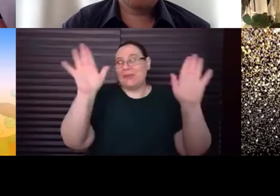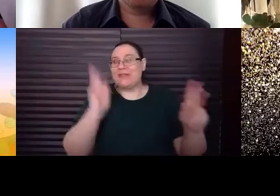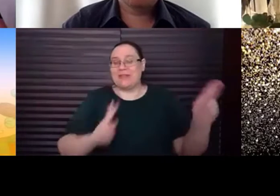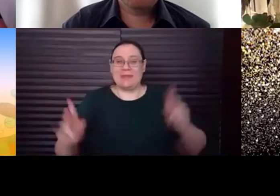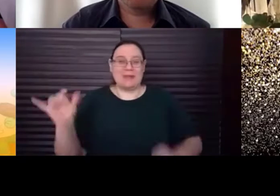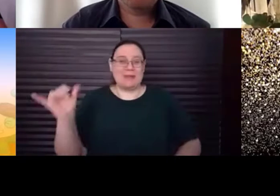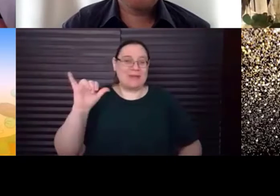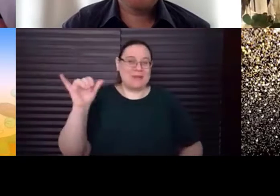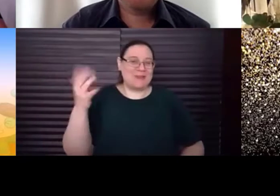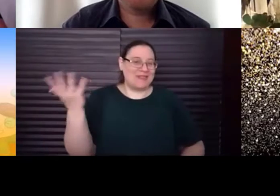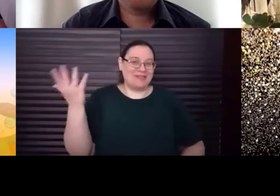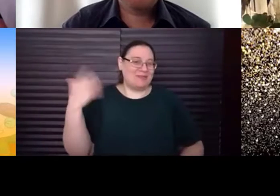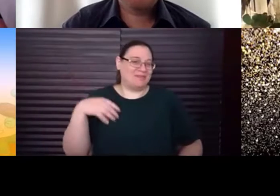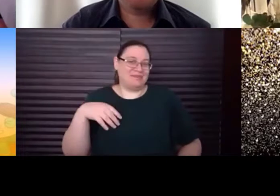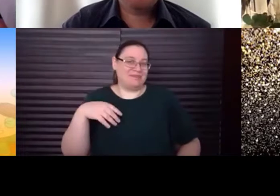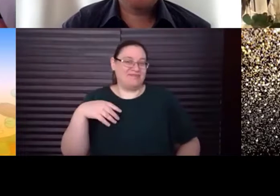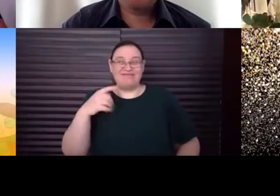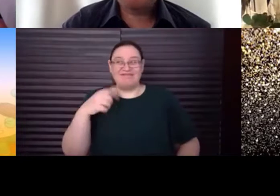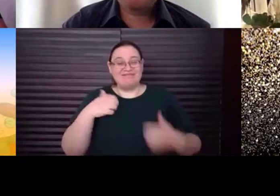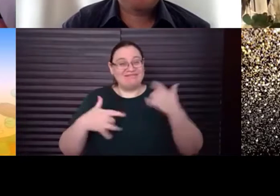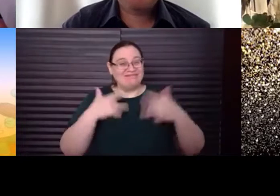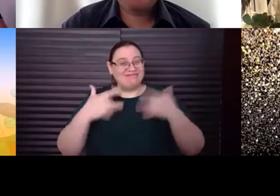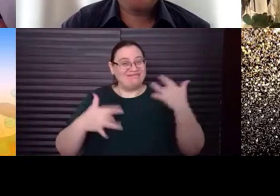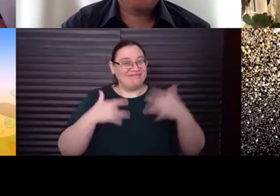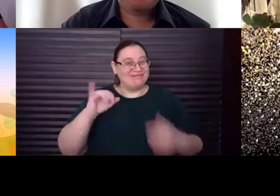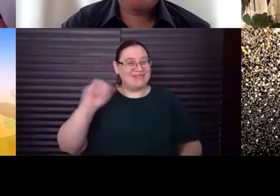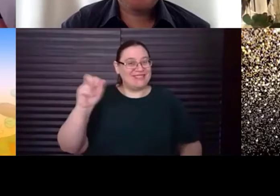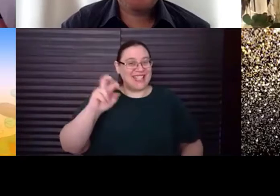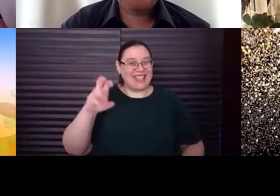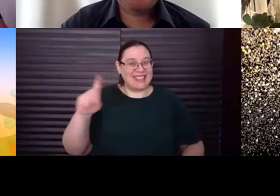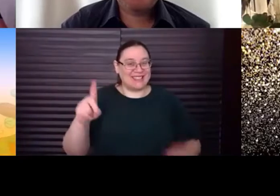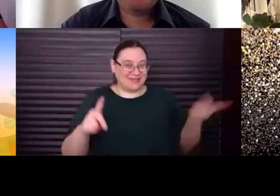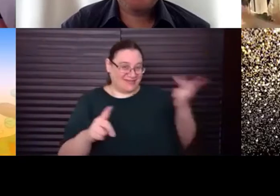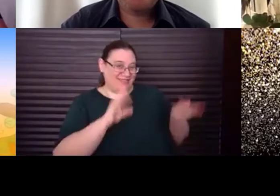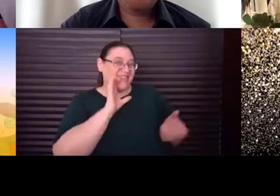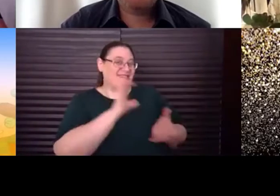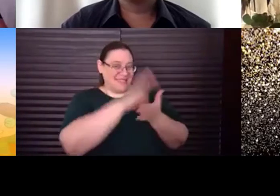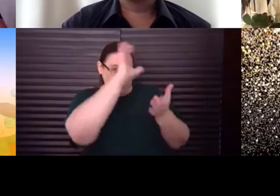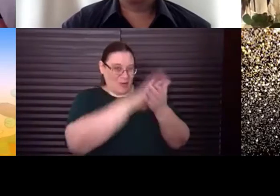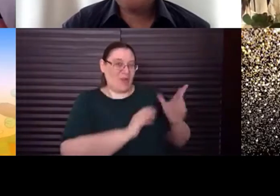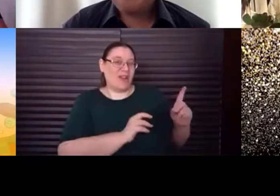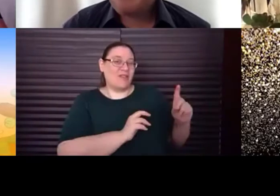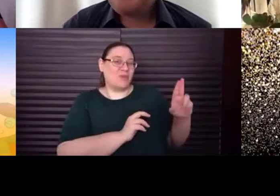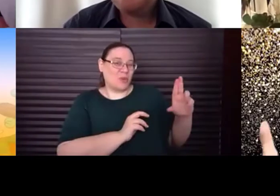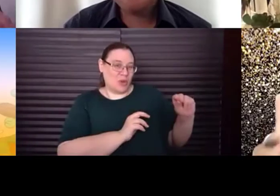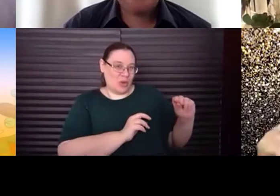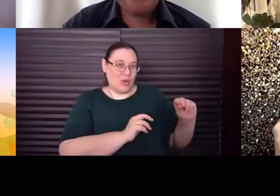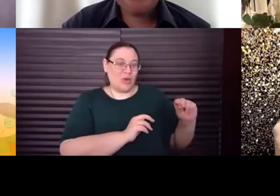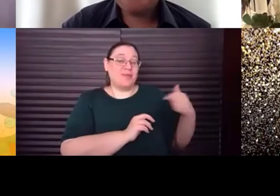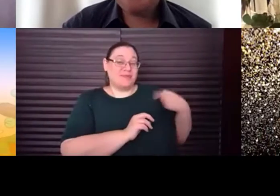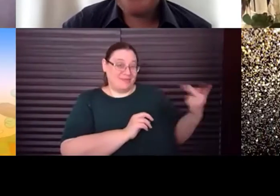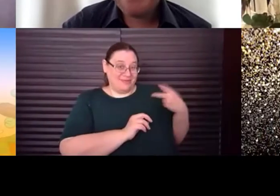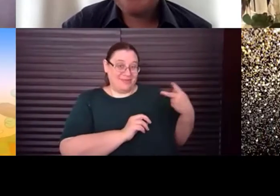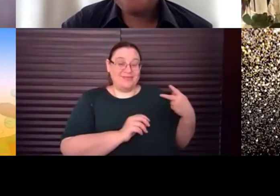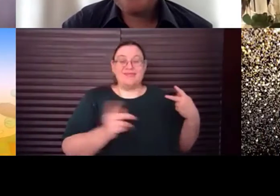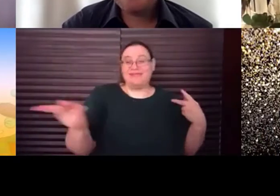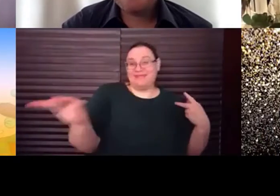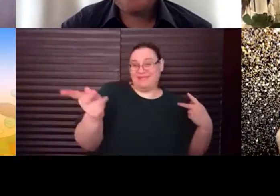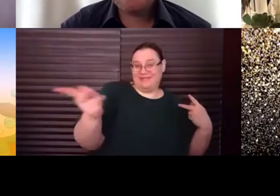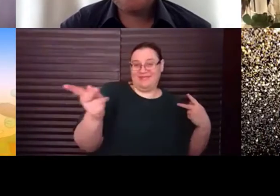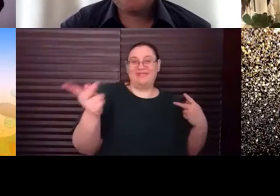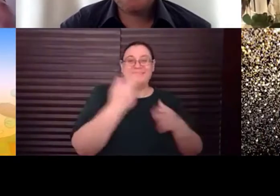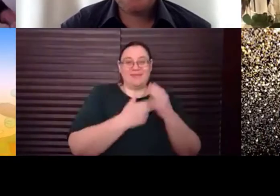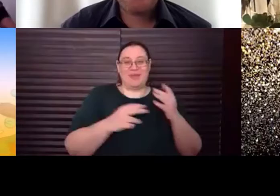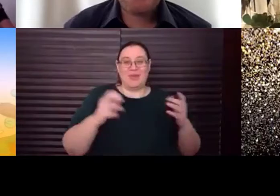and just jazzed, super jazzed. And we're both a husband-wife duo. Yes, which Emily Poncho and Stephen and I. deserves